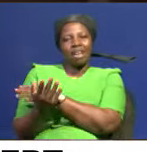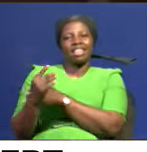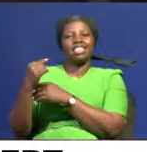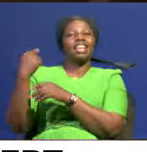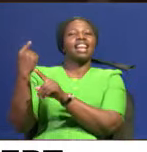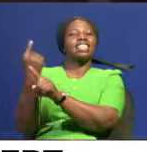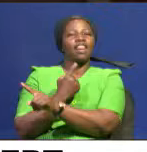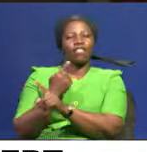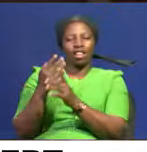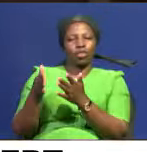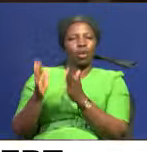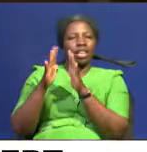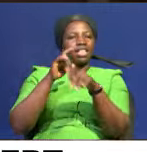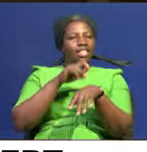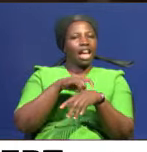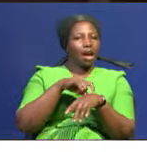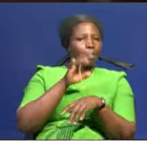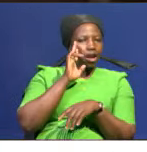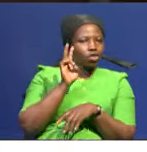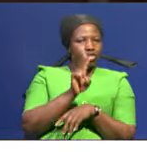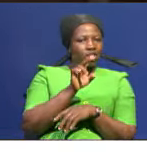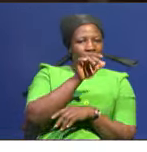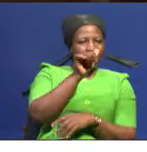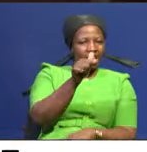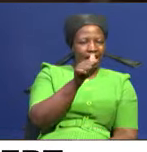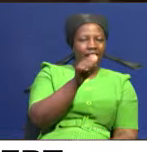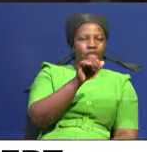When I looked at St. Clair Maragori